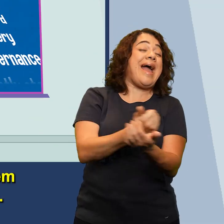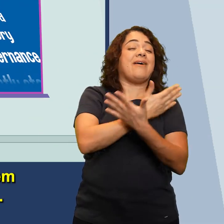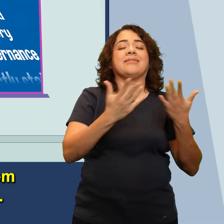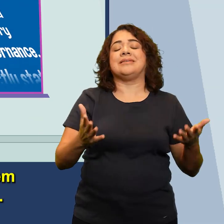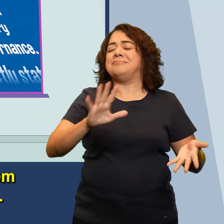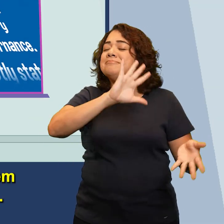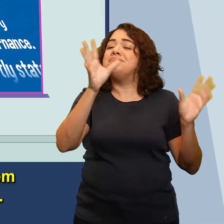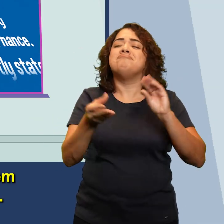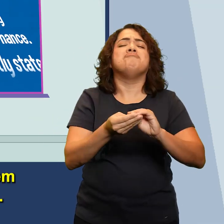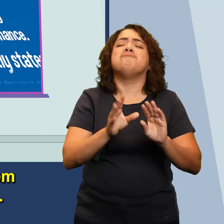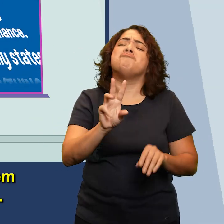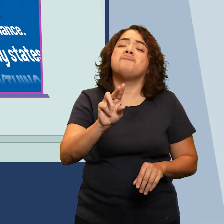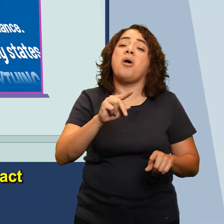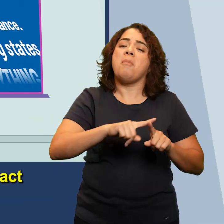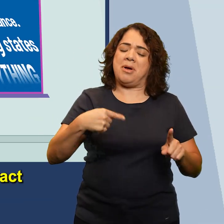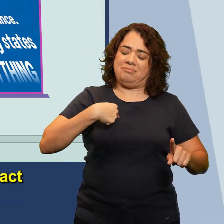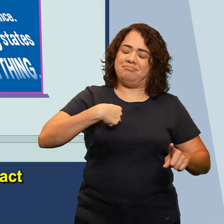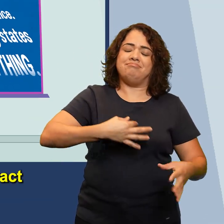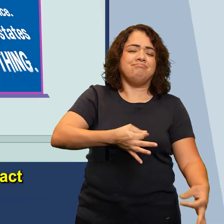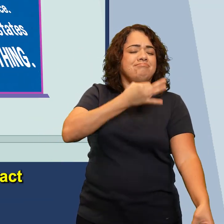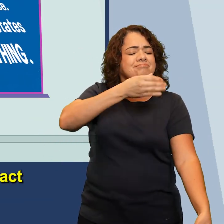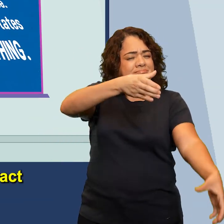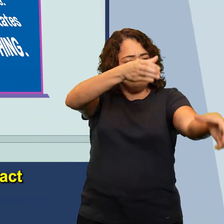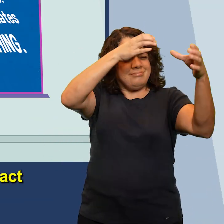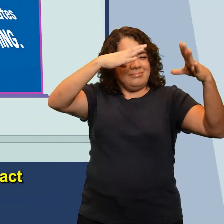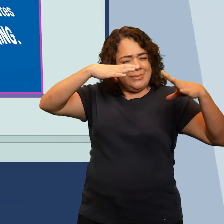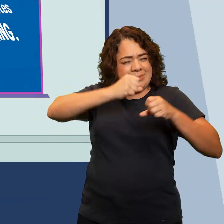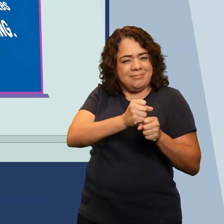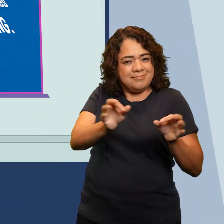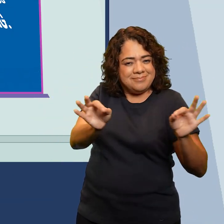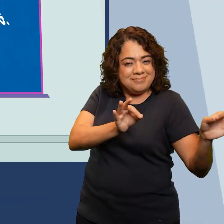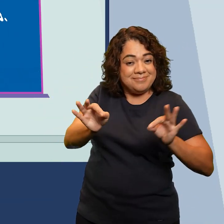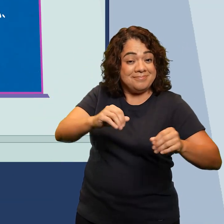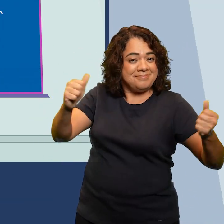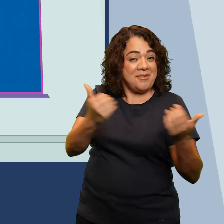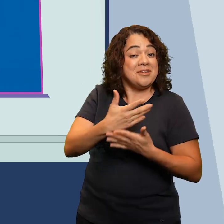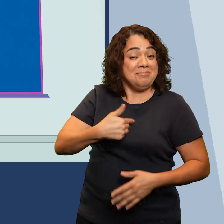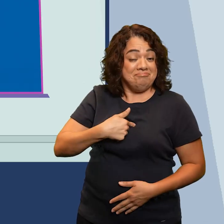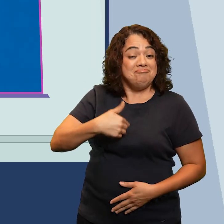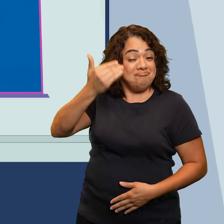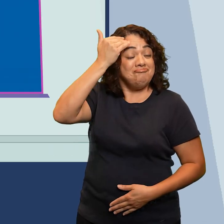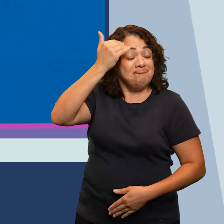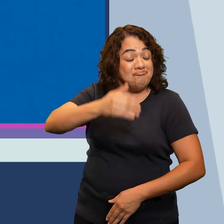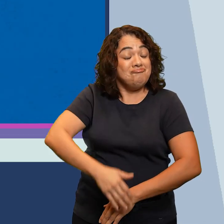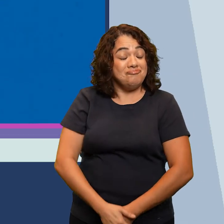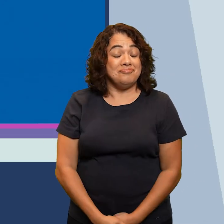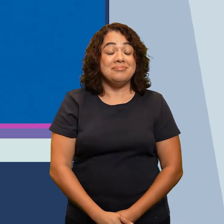very complicated system and its board governance. However, Mr. Robbins' contract strictly states that we infer that he knows everything.